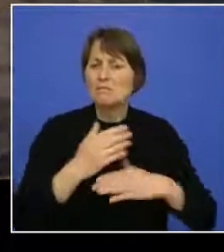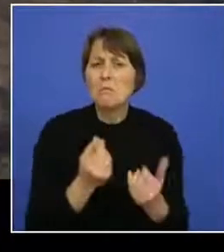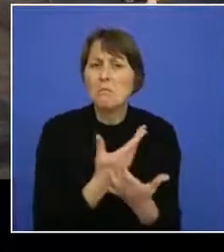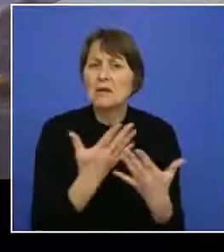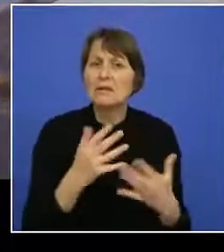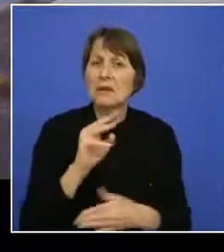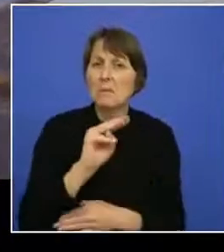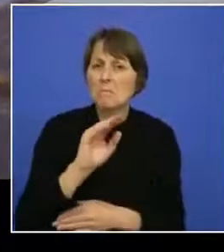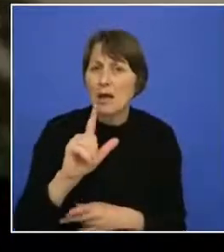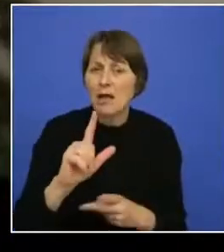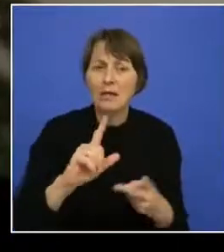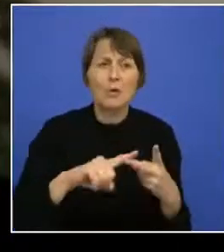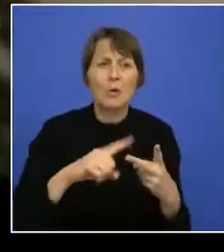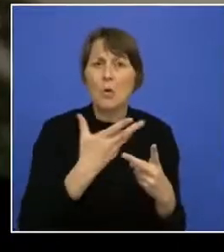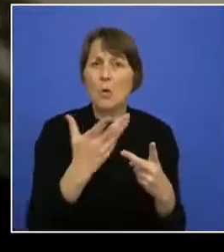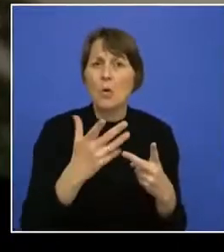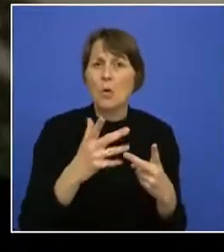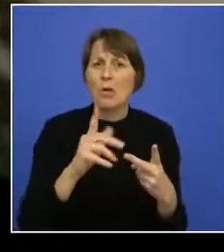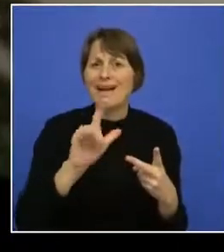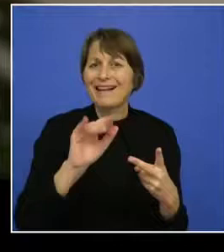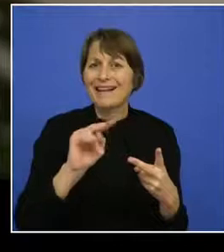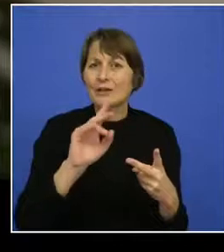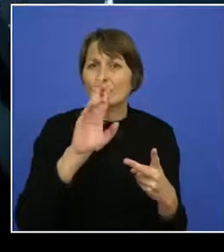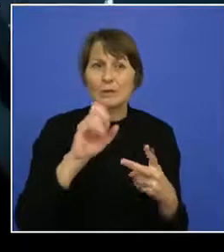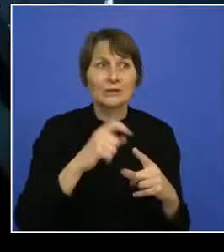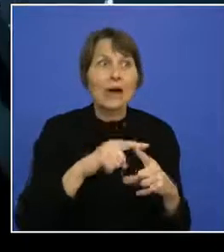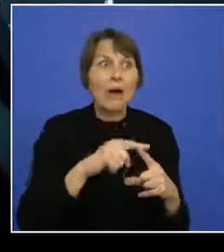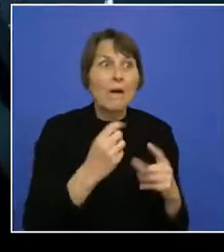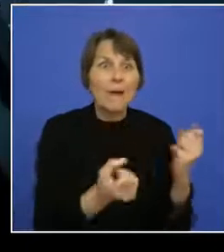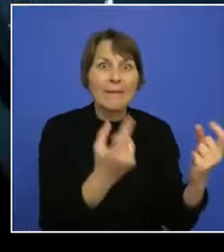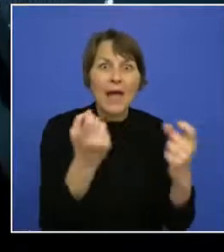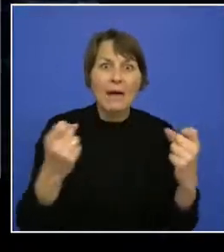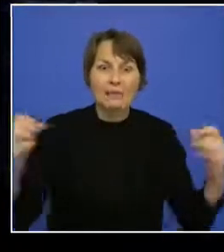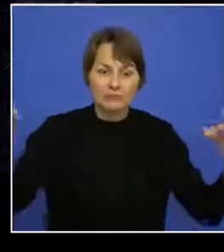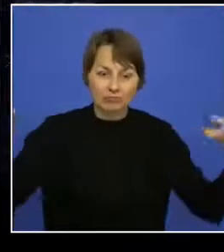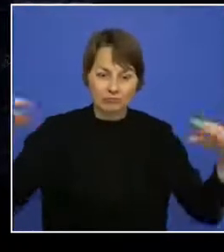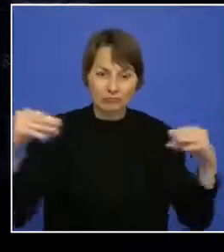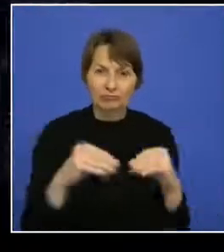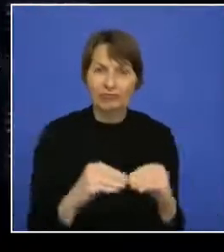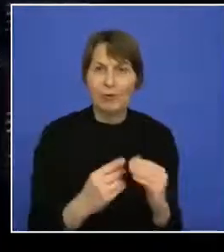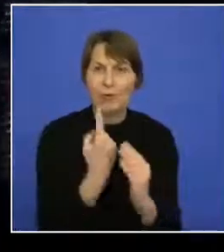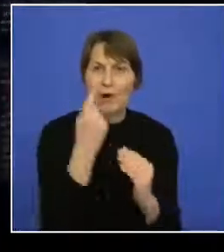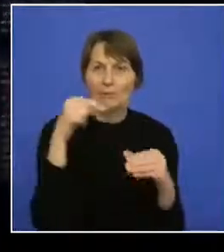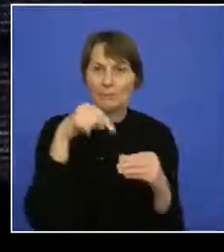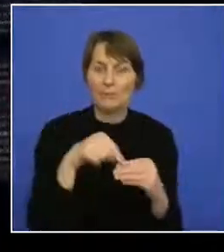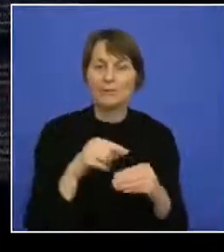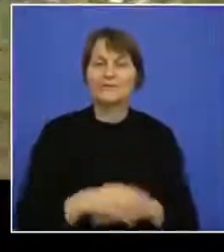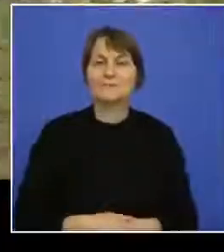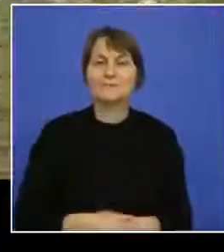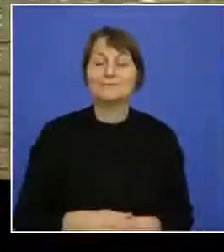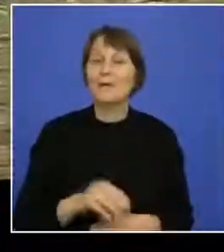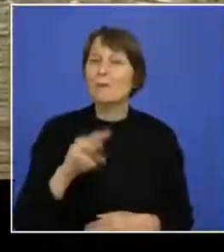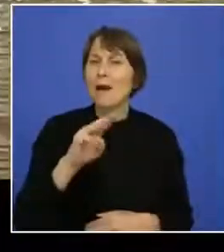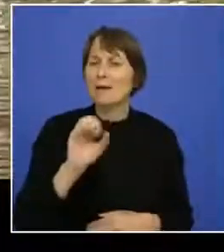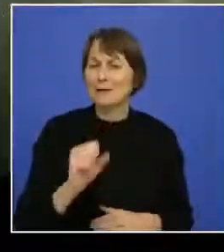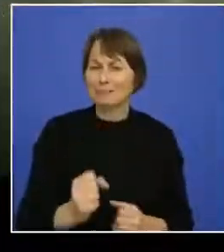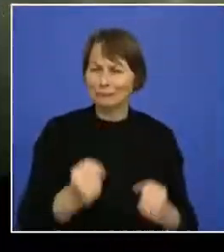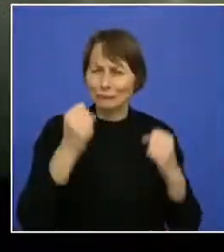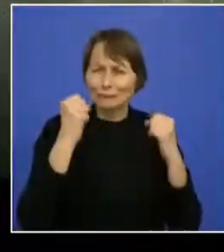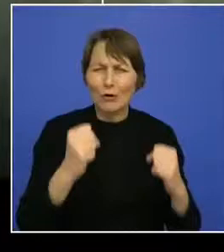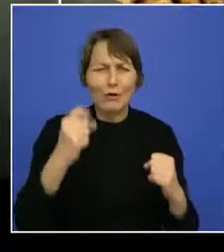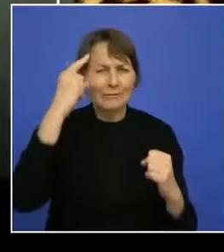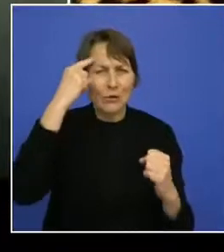reporting all over the world. Microsoft is really advancing these deep neural network models that are able to identify